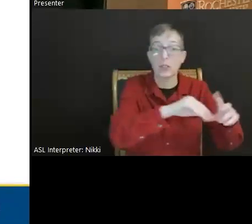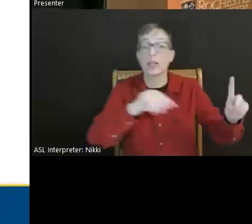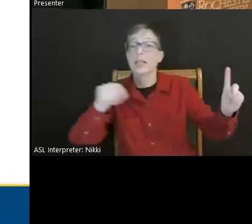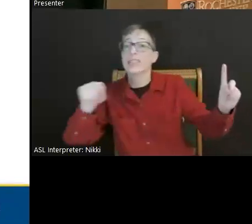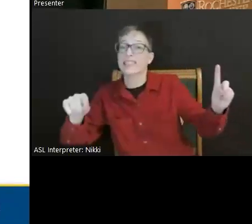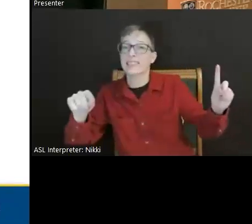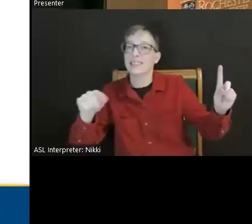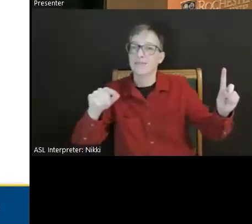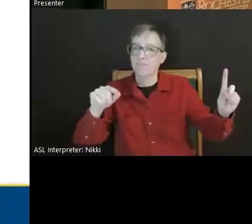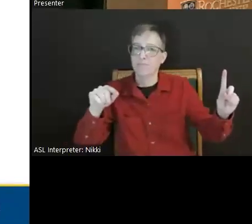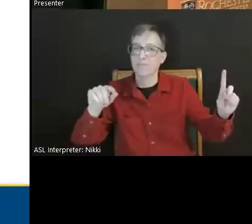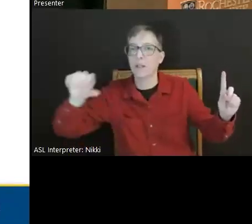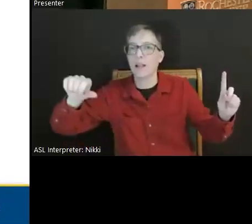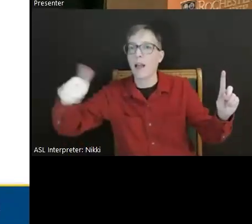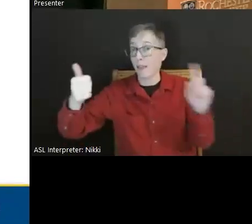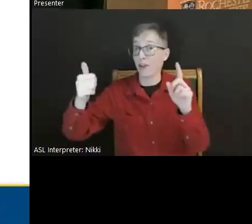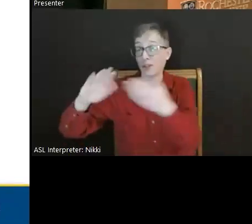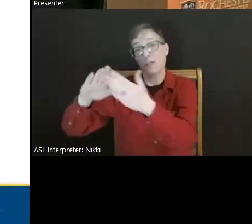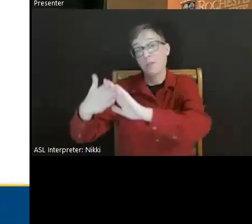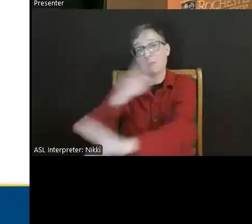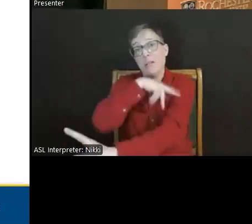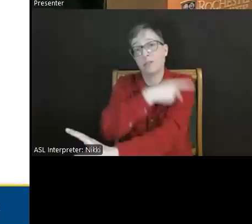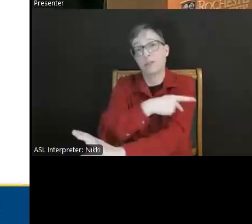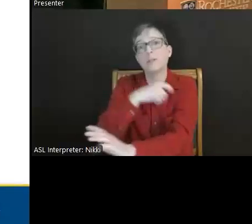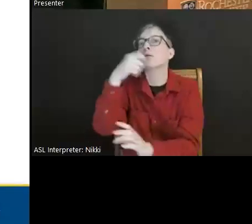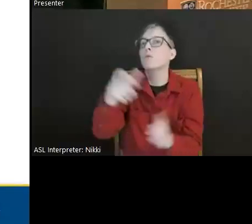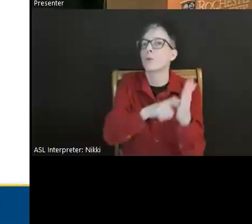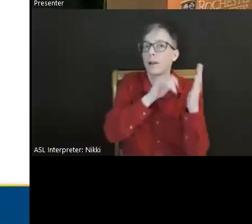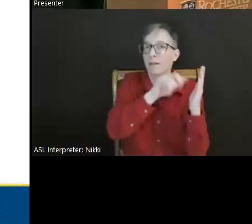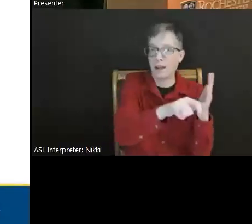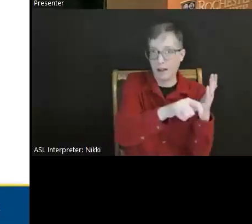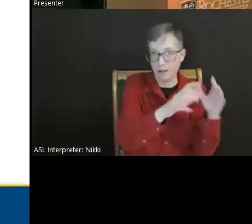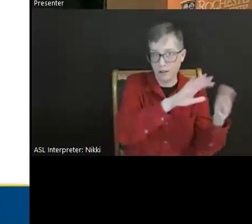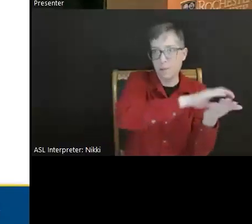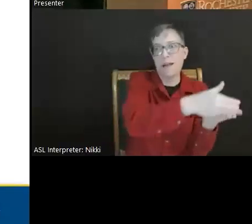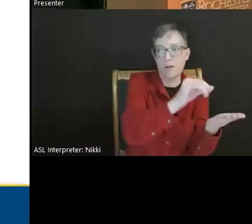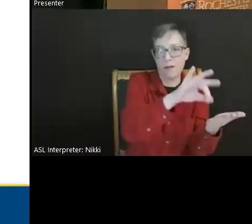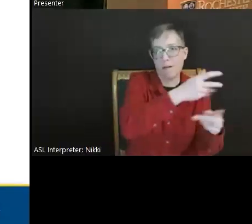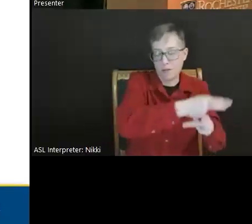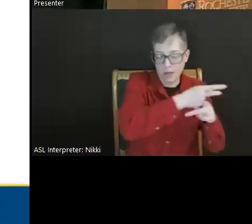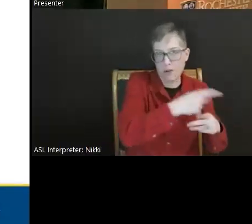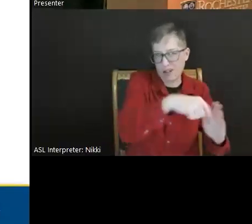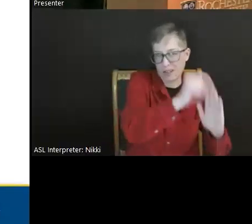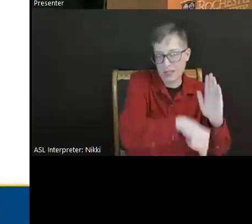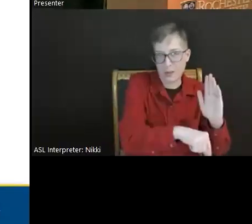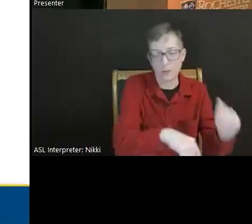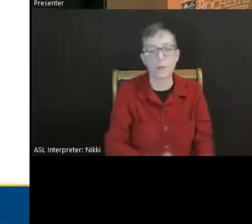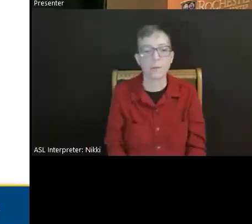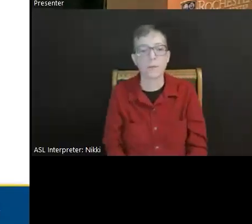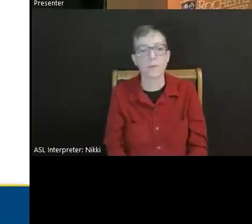of care. This novel level of care was designed to be more flexible than clinic or